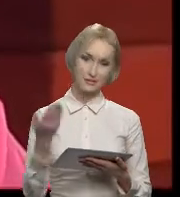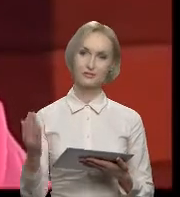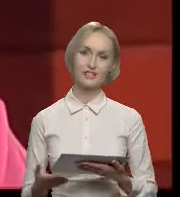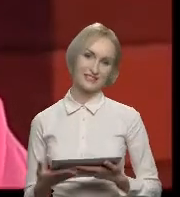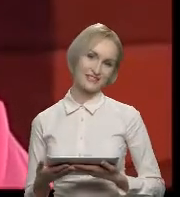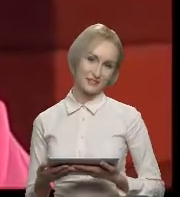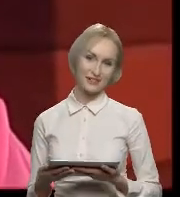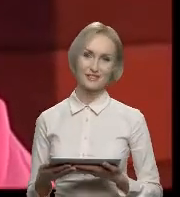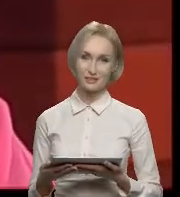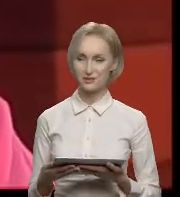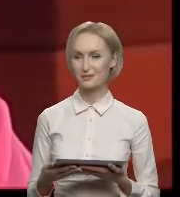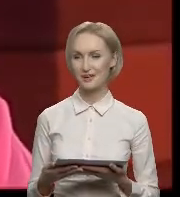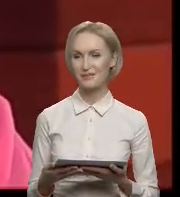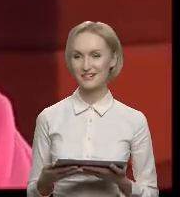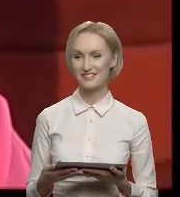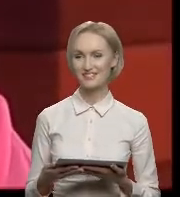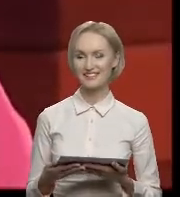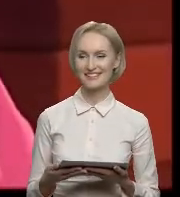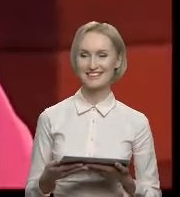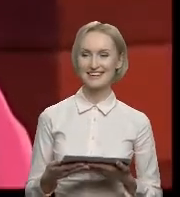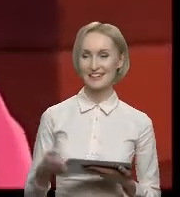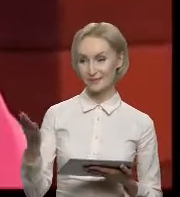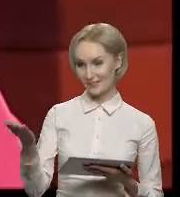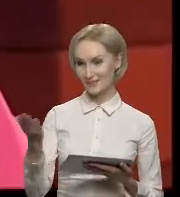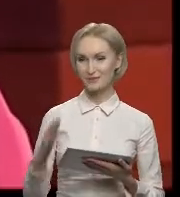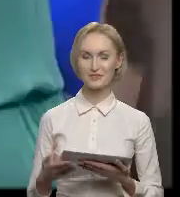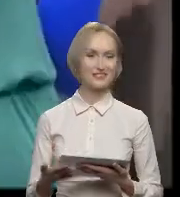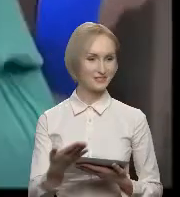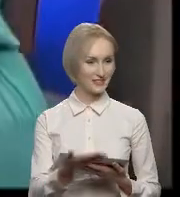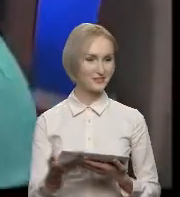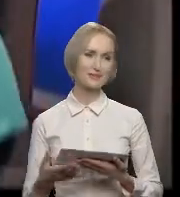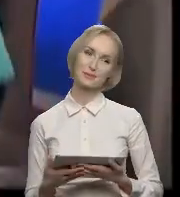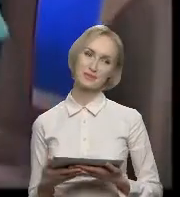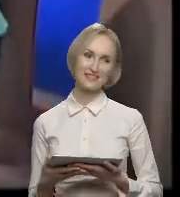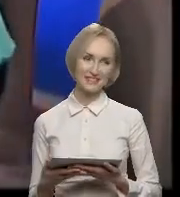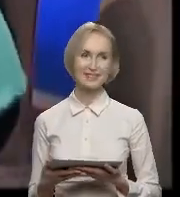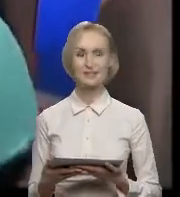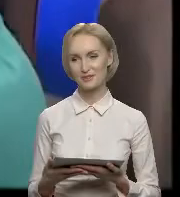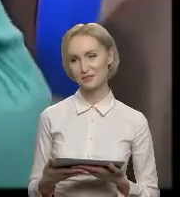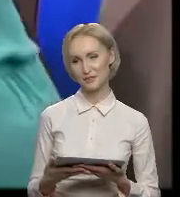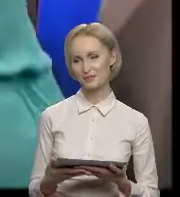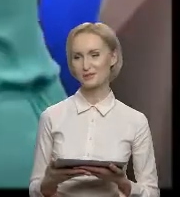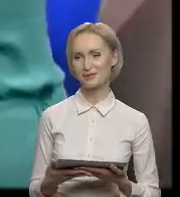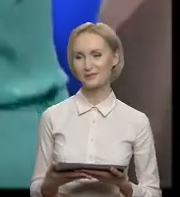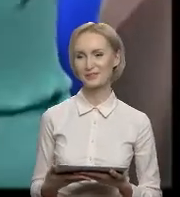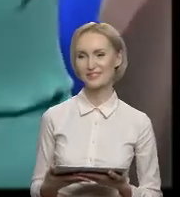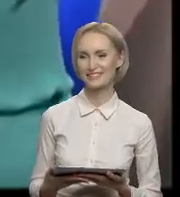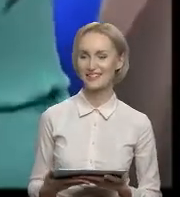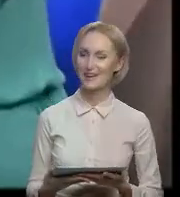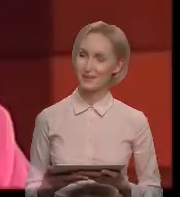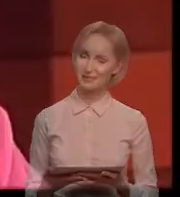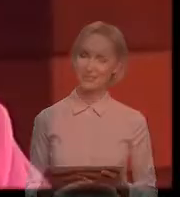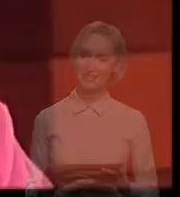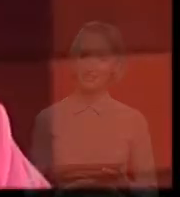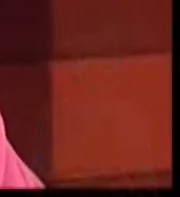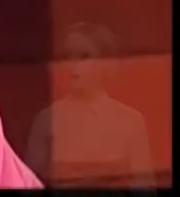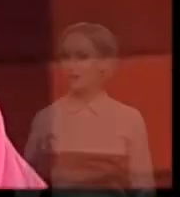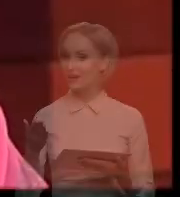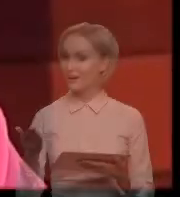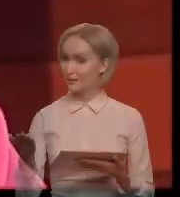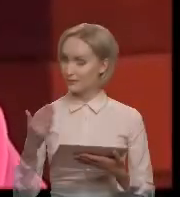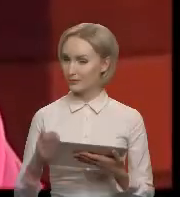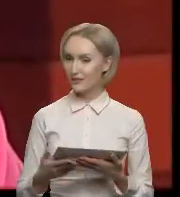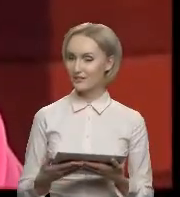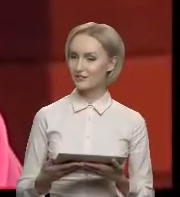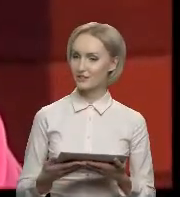said some pedestrians and you they, lost. They listened to their story and it can't be only a spanking, you know. I was spanking. Spanking. I was pregnant with